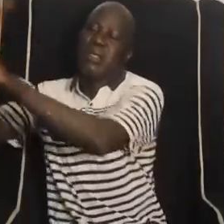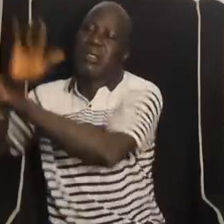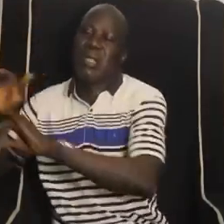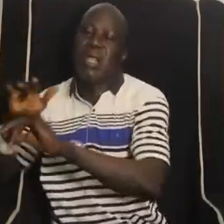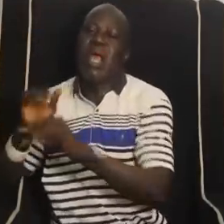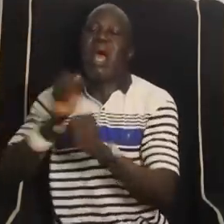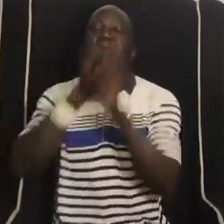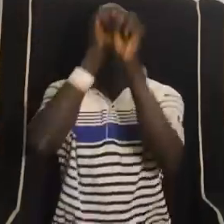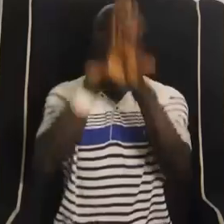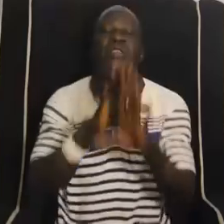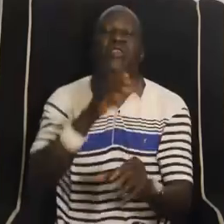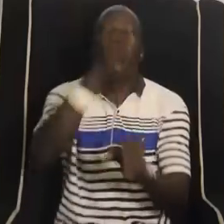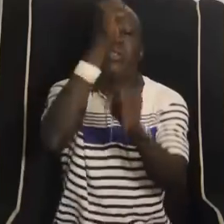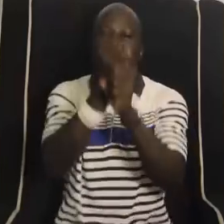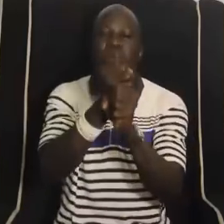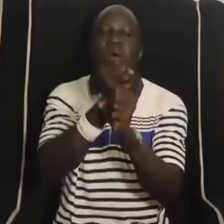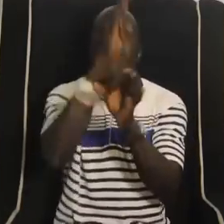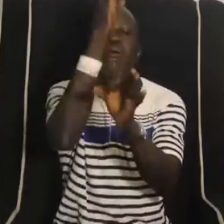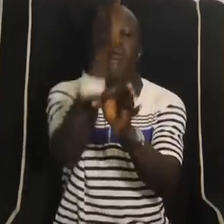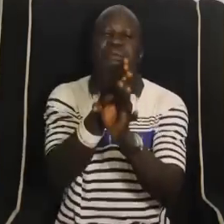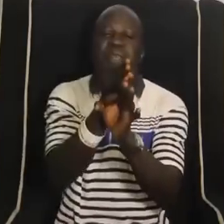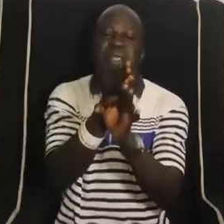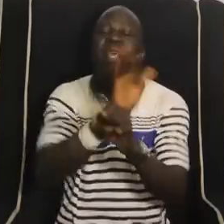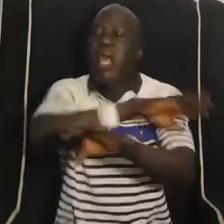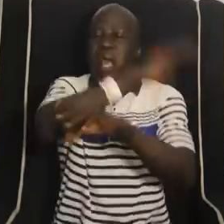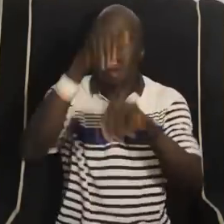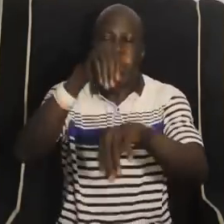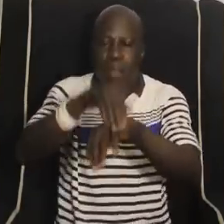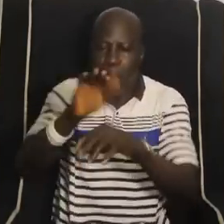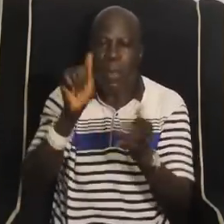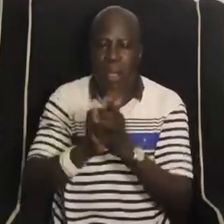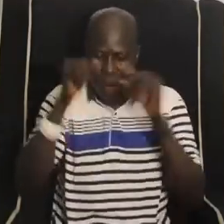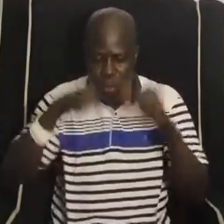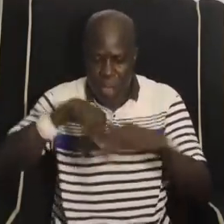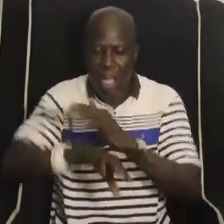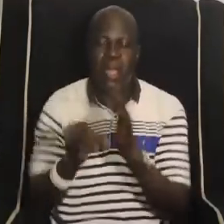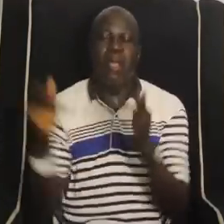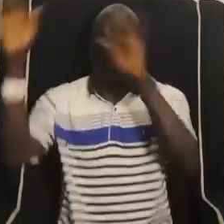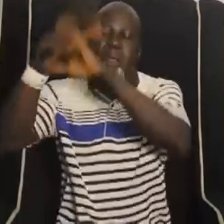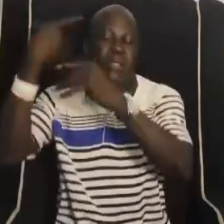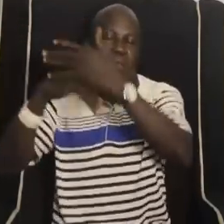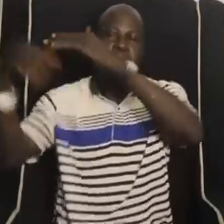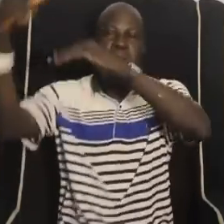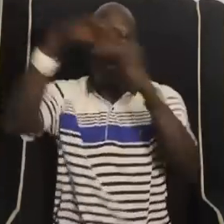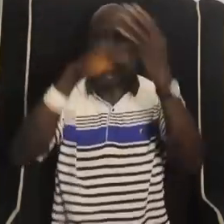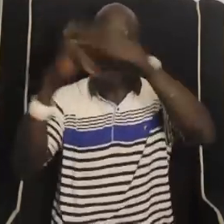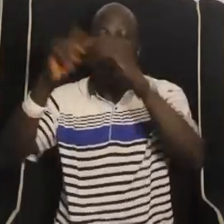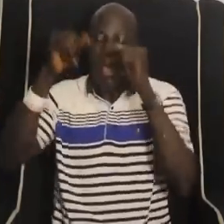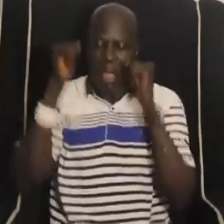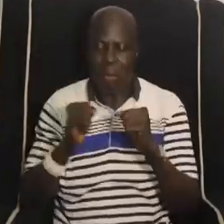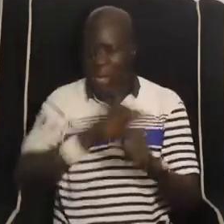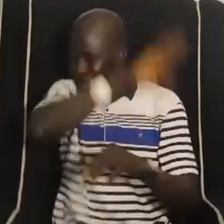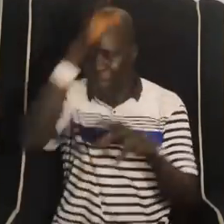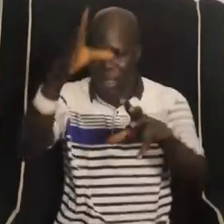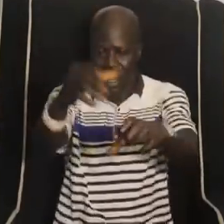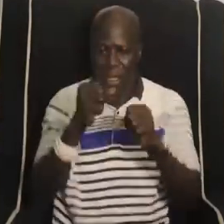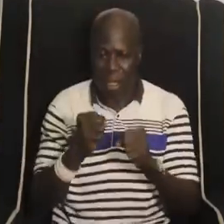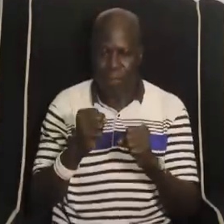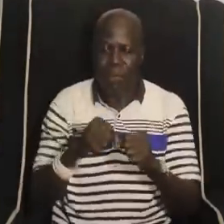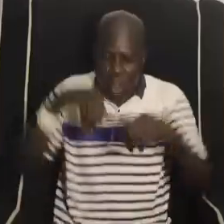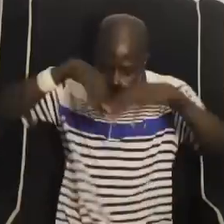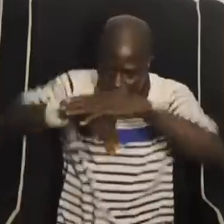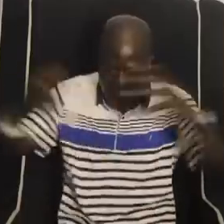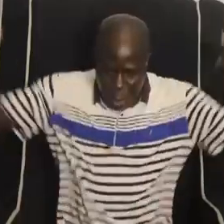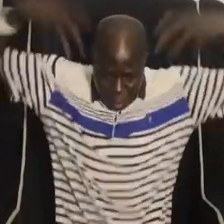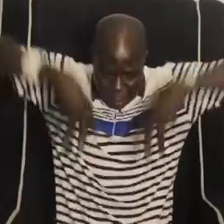Jesus, Jesus. I sanctify your symbol of faith. I send power to read. Mercy from heaven. Power that cannot be conquered. Upon you. No